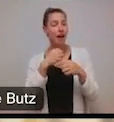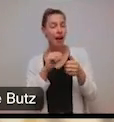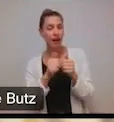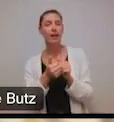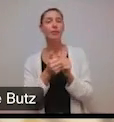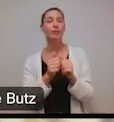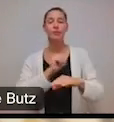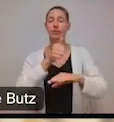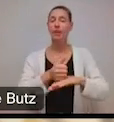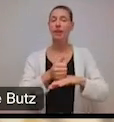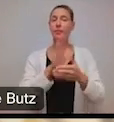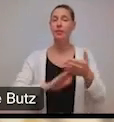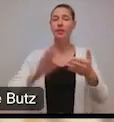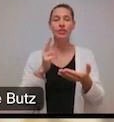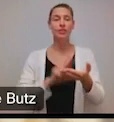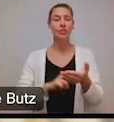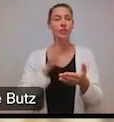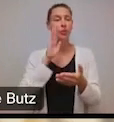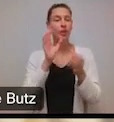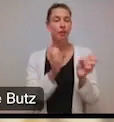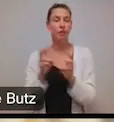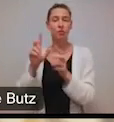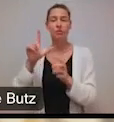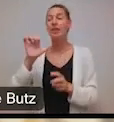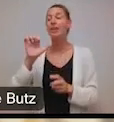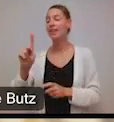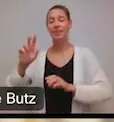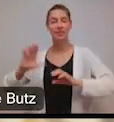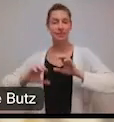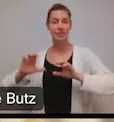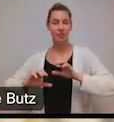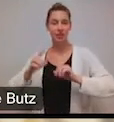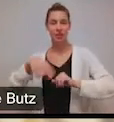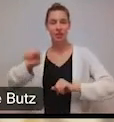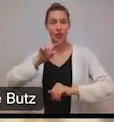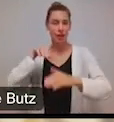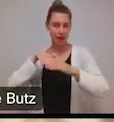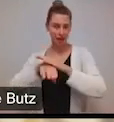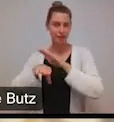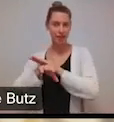I'm going to put a link in the chat here so that you can access this.